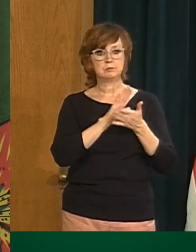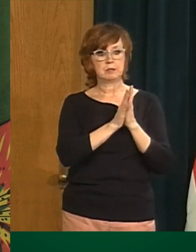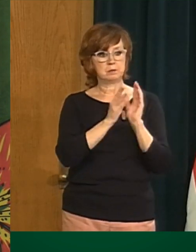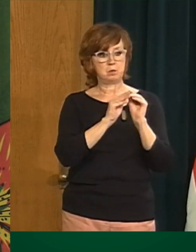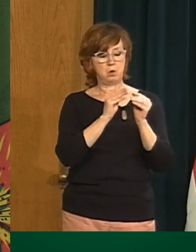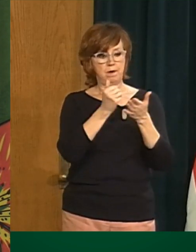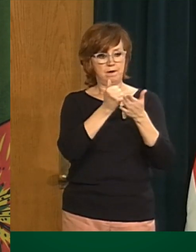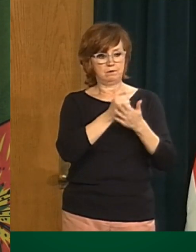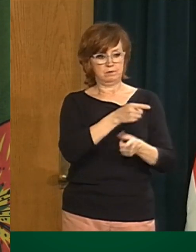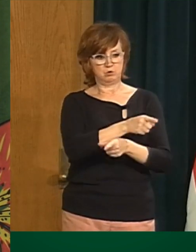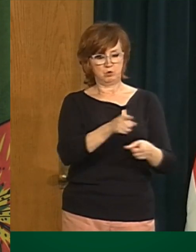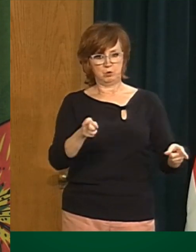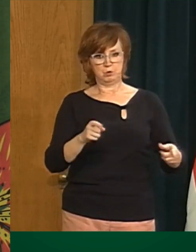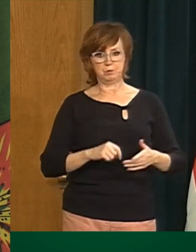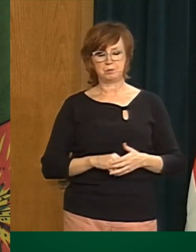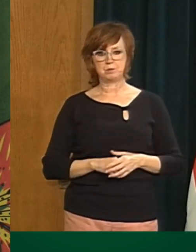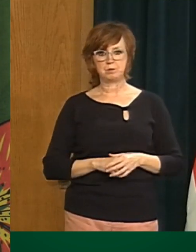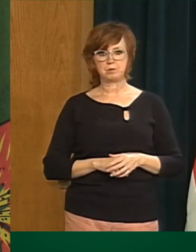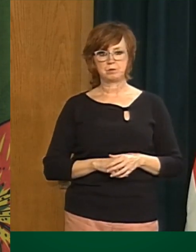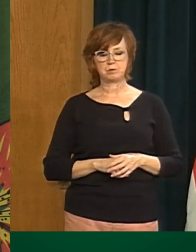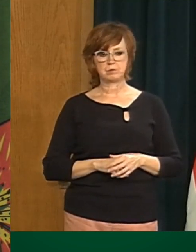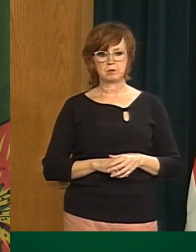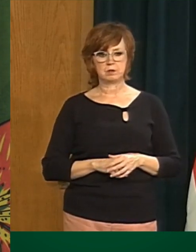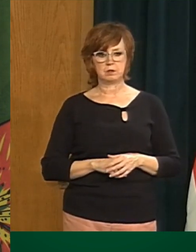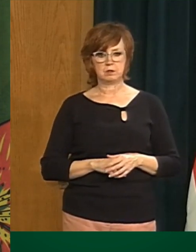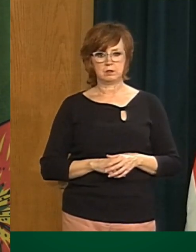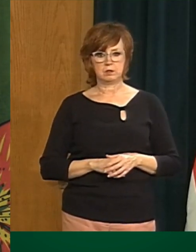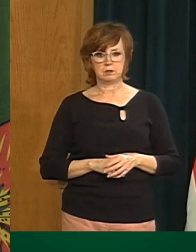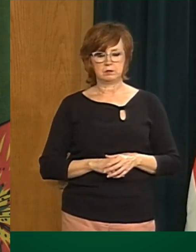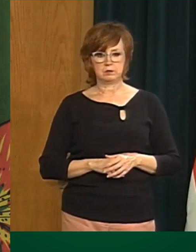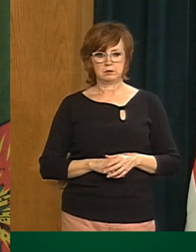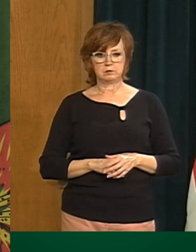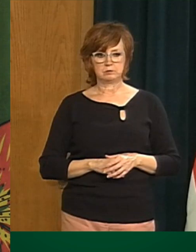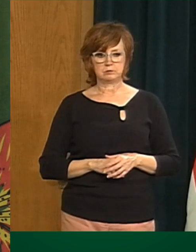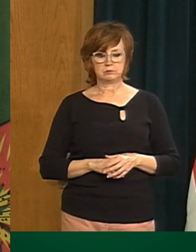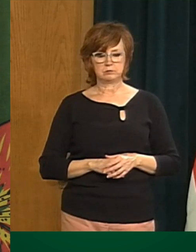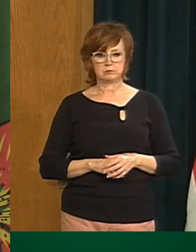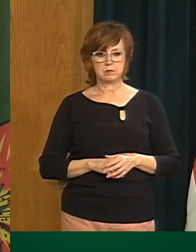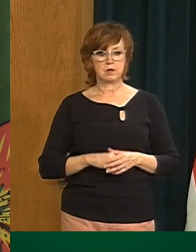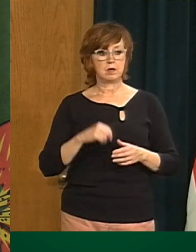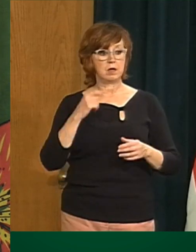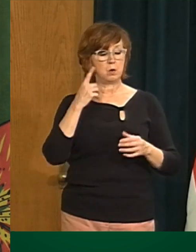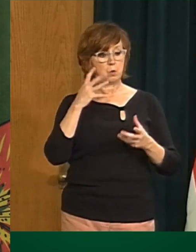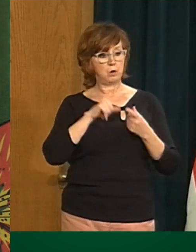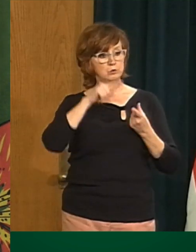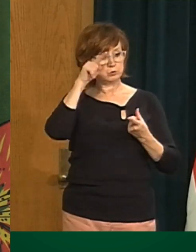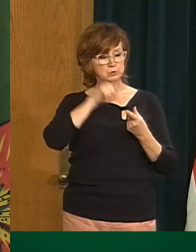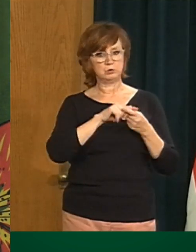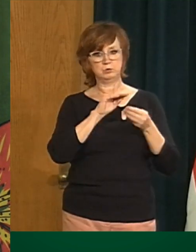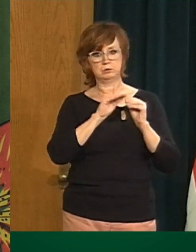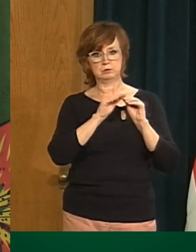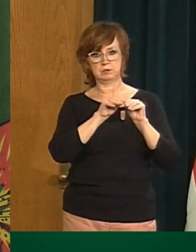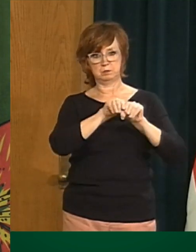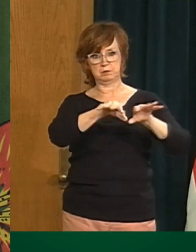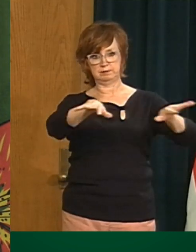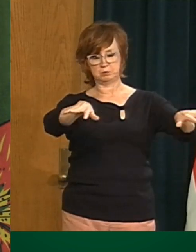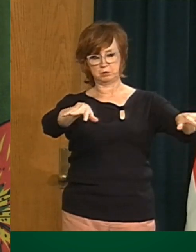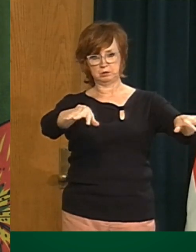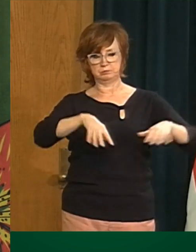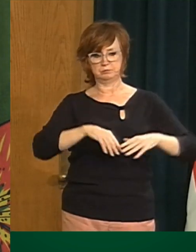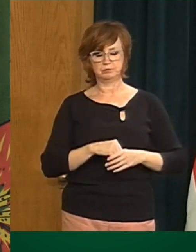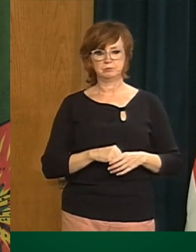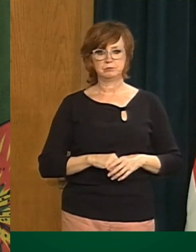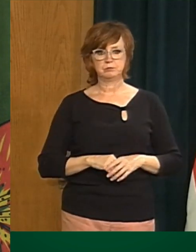in ensuring that we do also get our COVID-19 infection rate in the Northwest into a much more